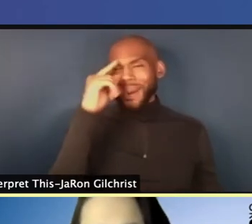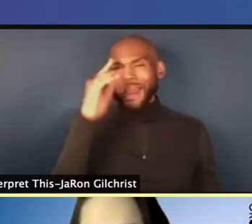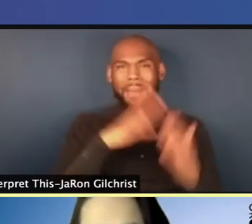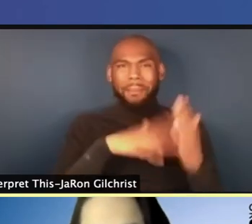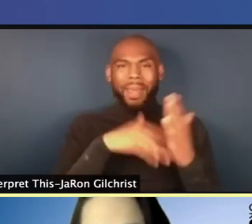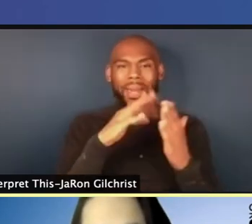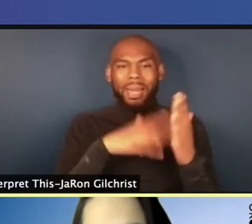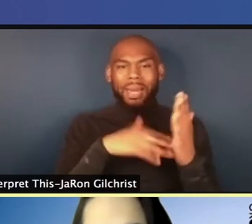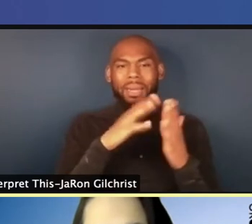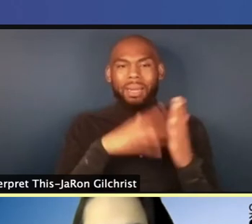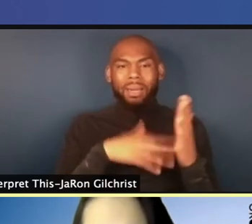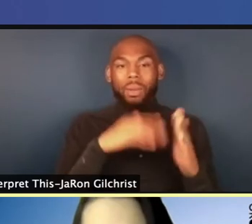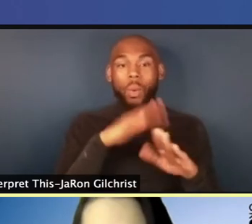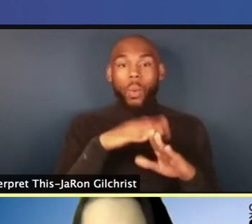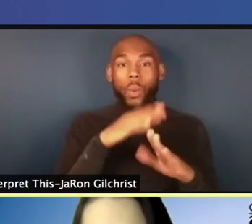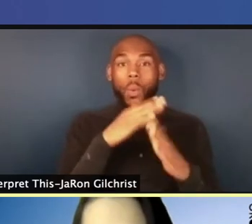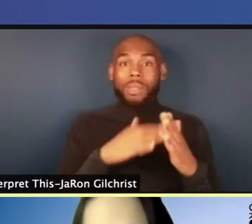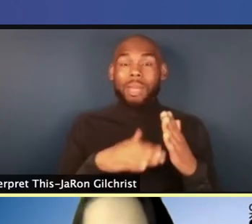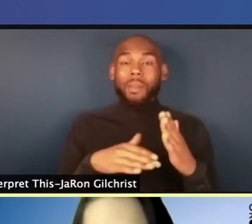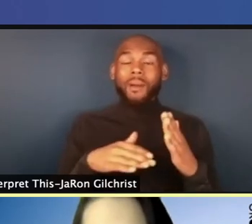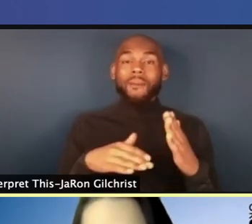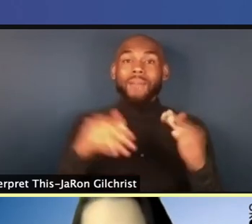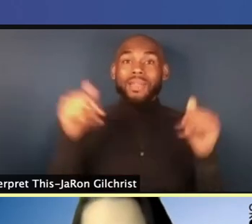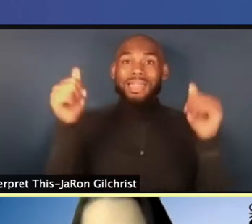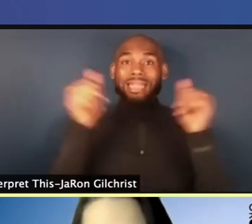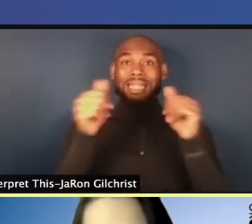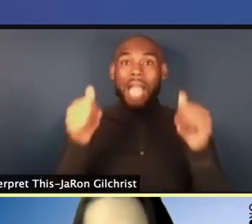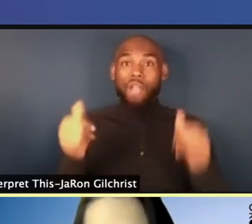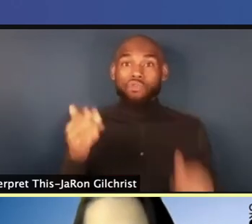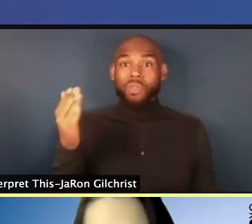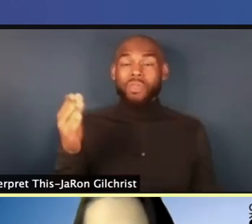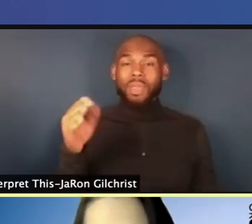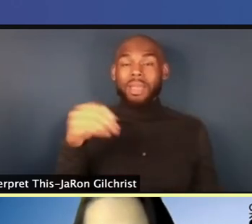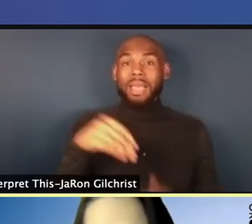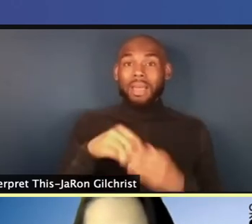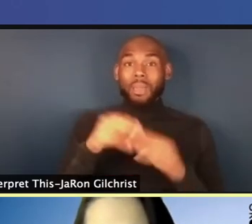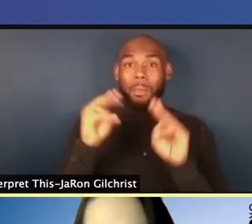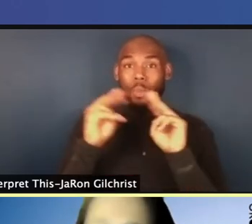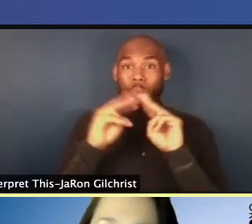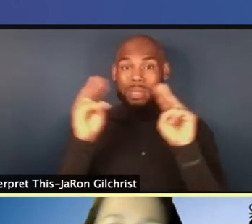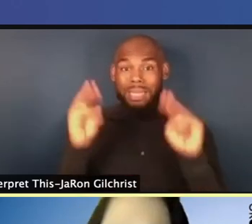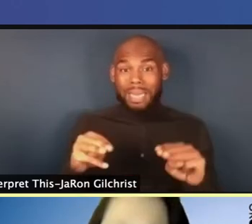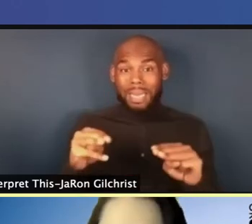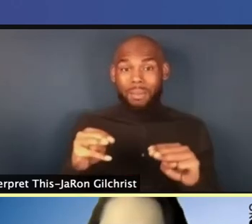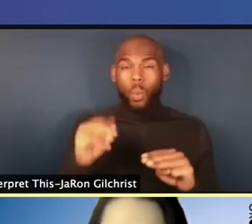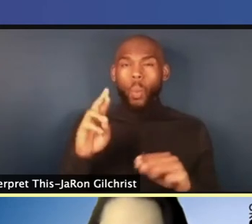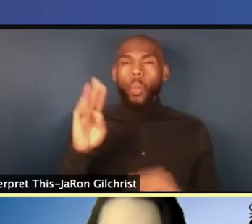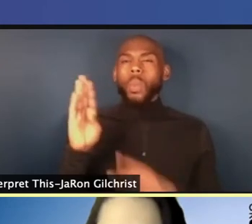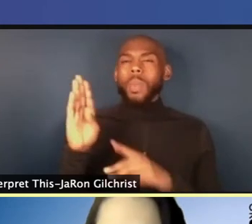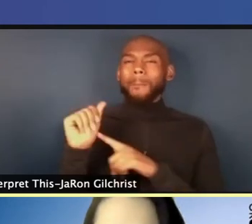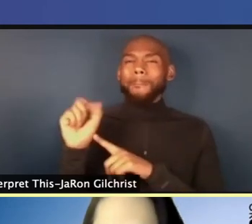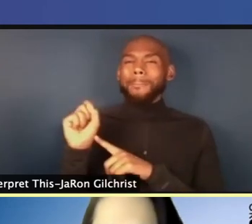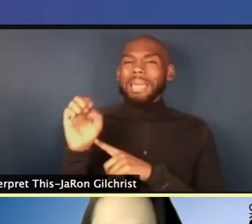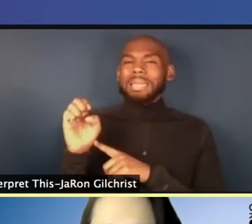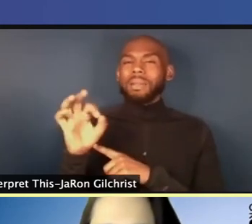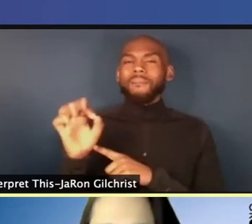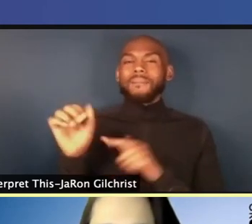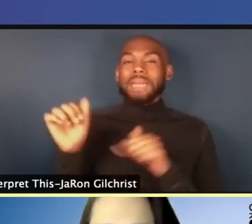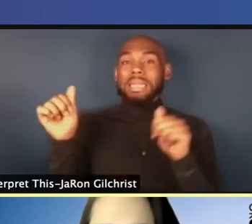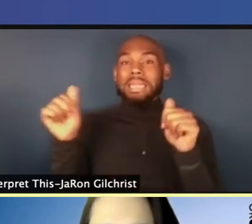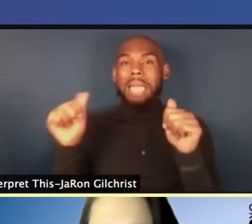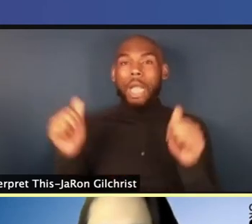black paint on some of the statues in the Tate Museum that were, or around the base of the statues that